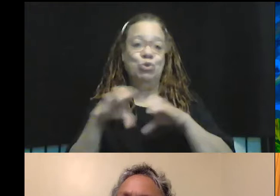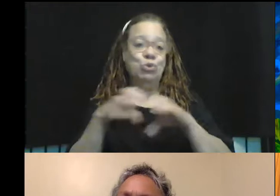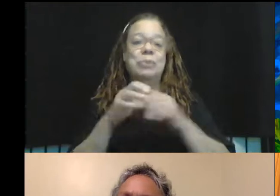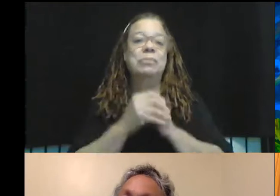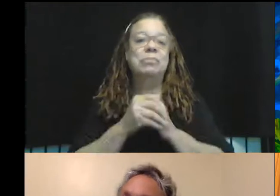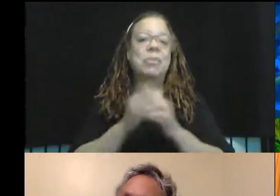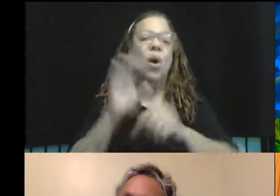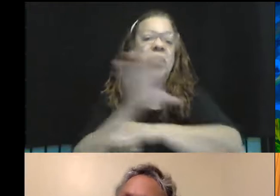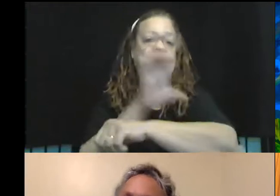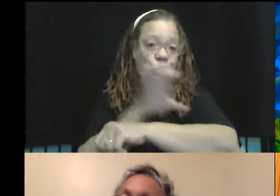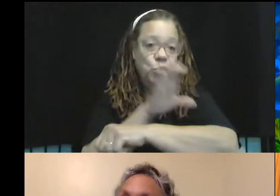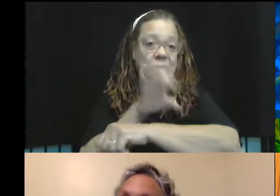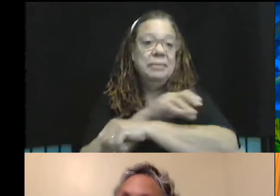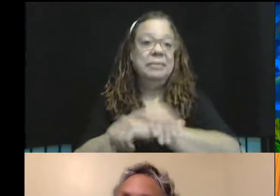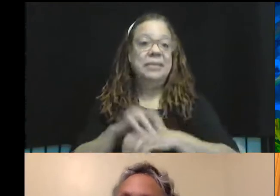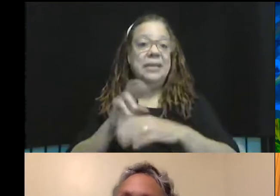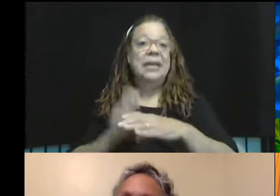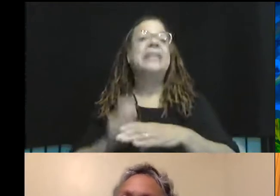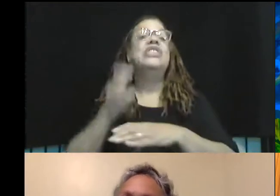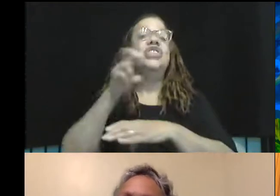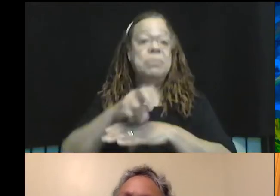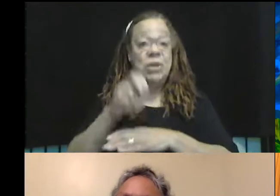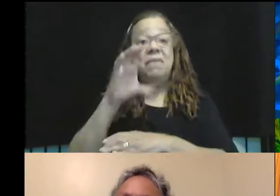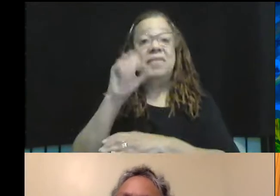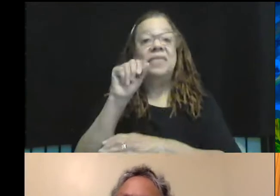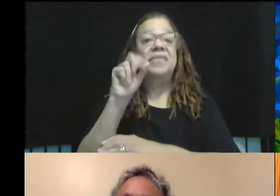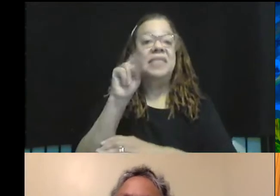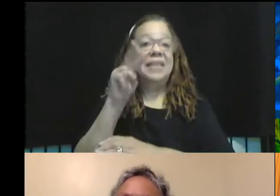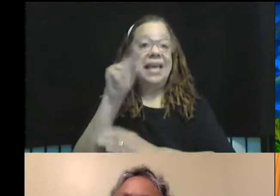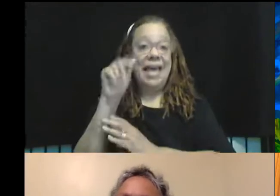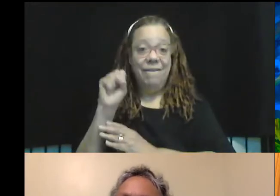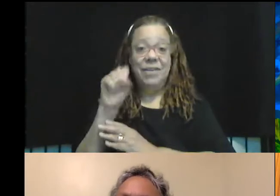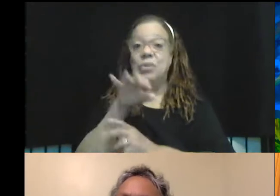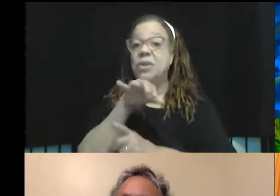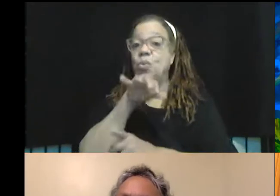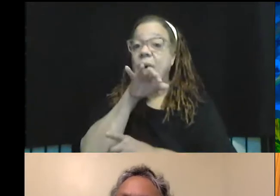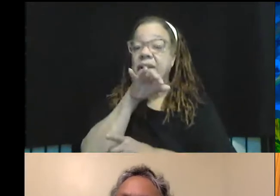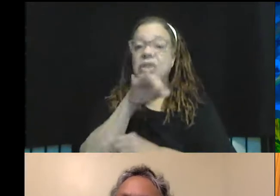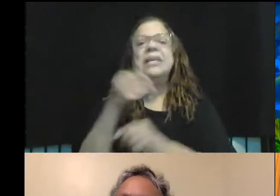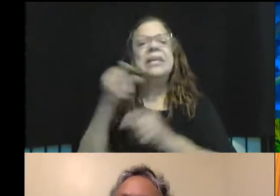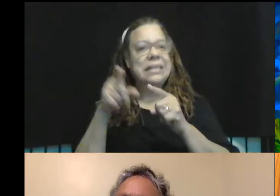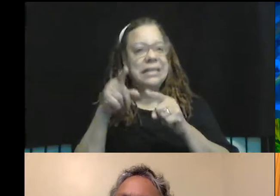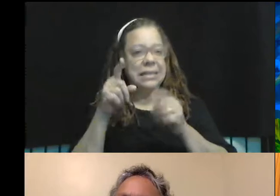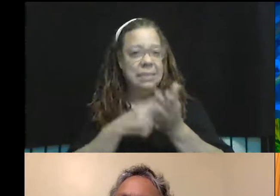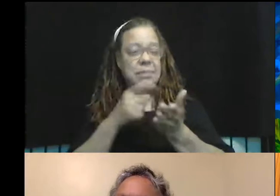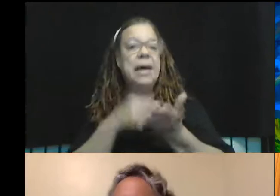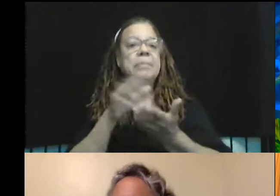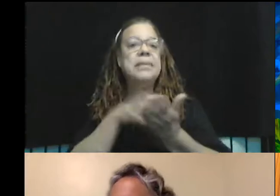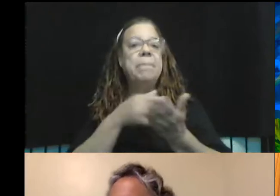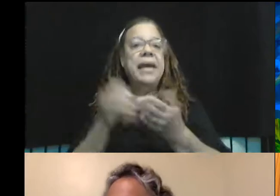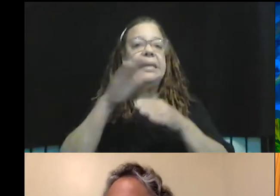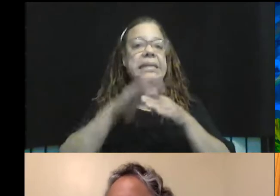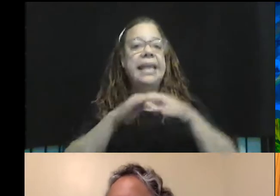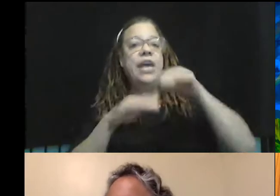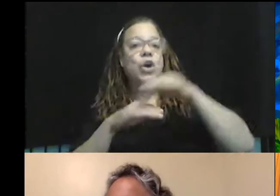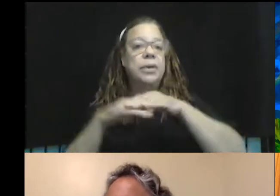it digitally. comes off the page at you, off the canvas at you. Yeah. Even the paint, sometimes I build it up in layers, so it